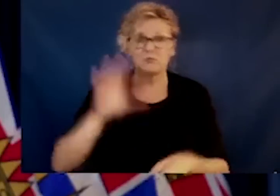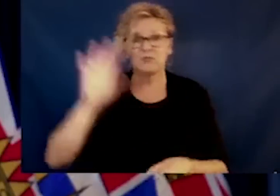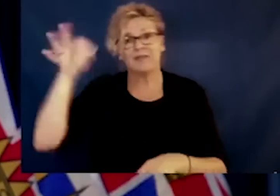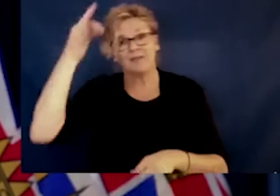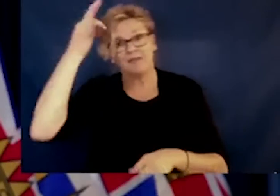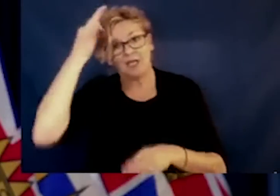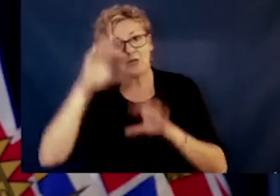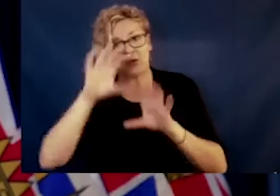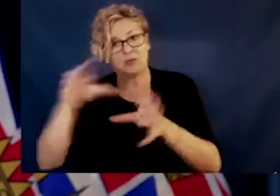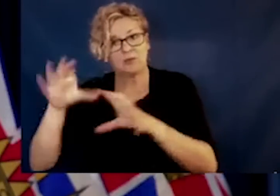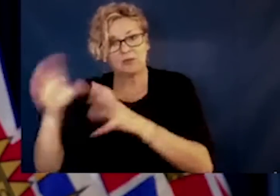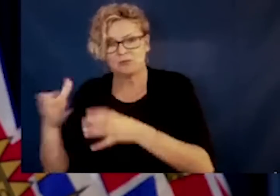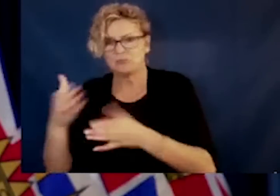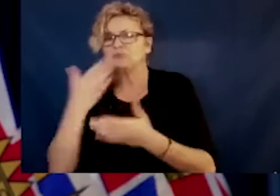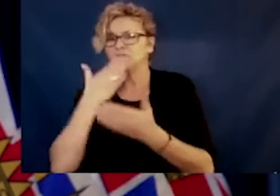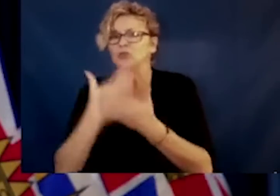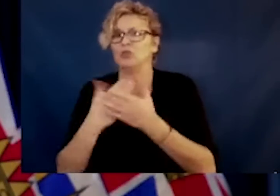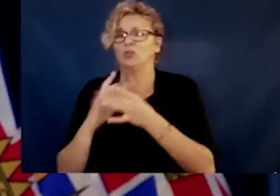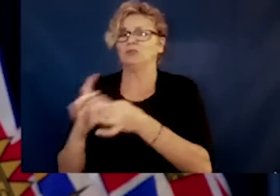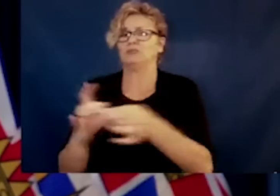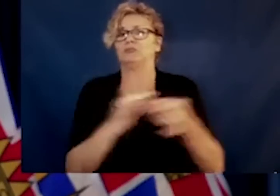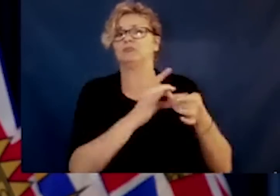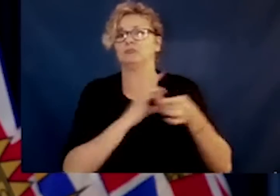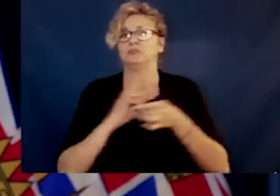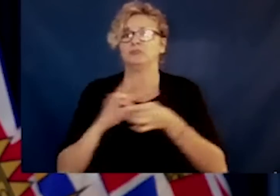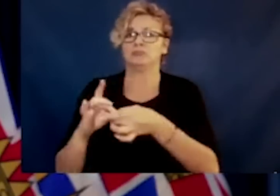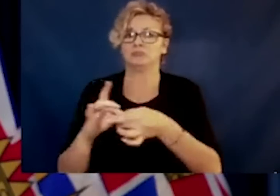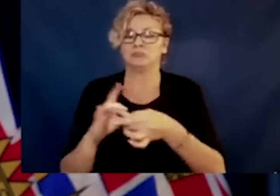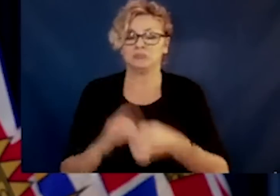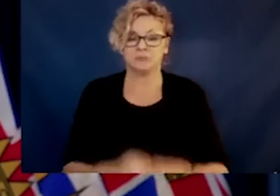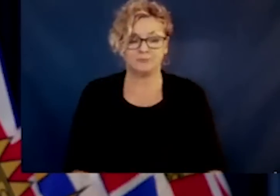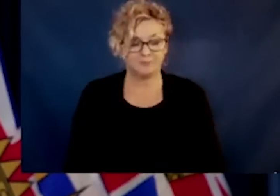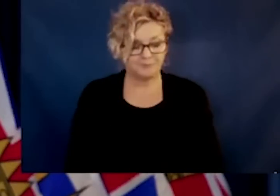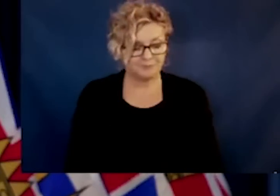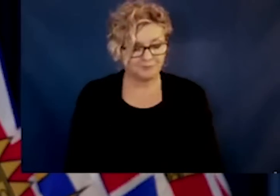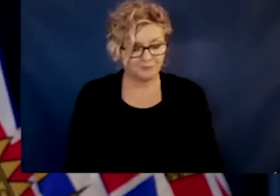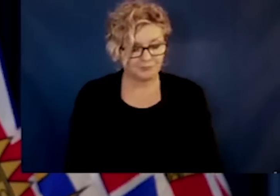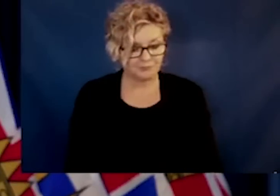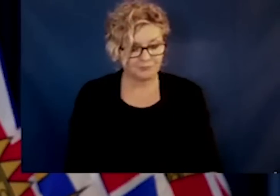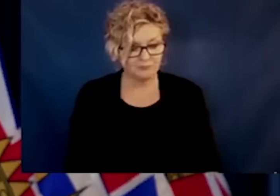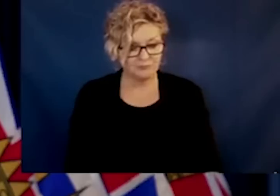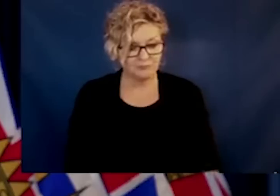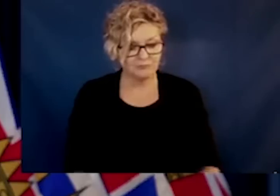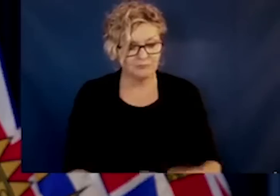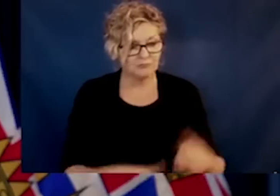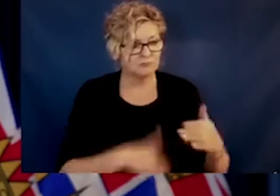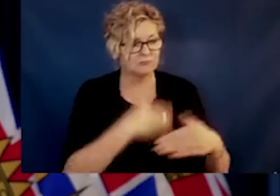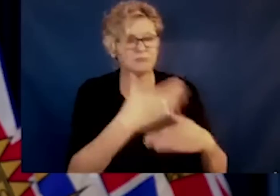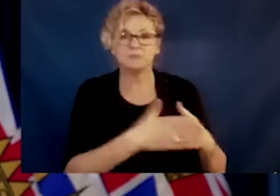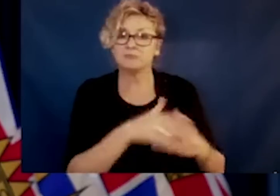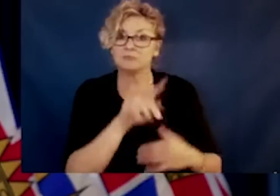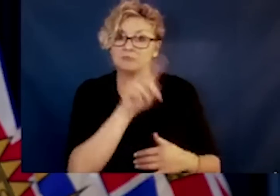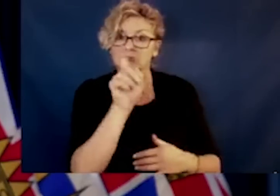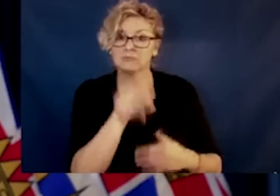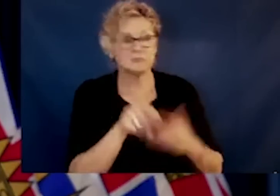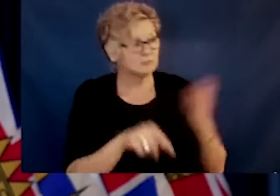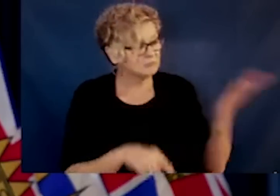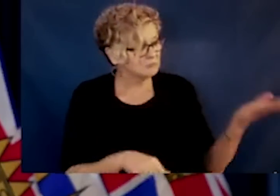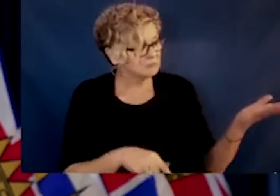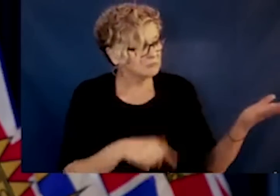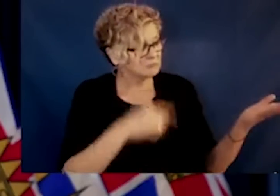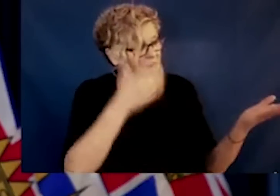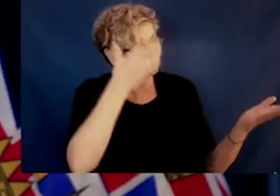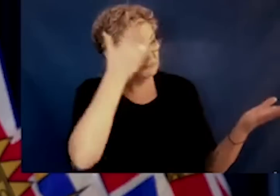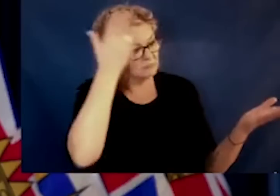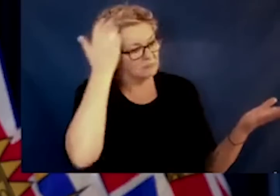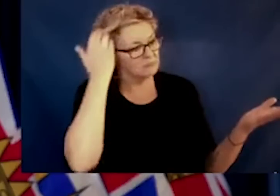Hi, Dr. Henry. I wanted to ask about when we're looking at the proportion of cases that are